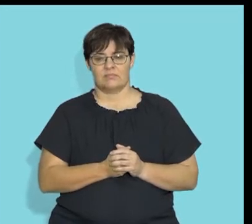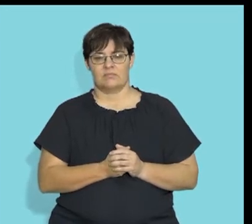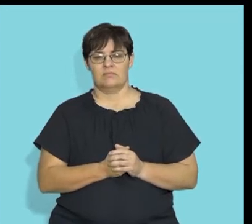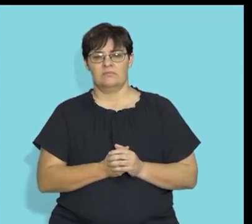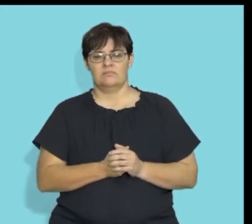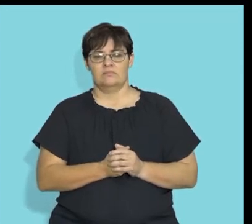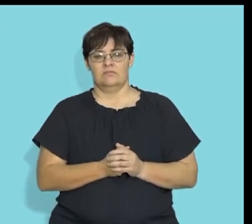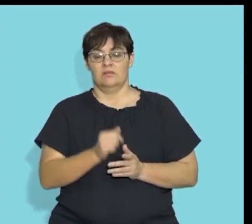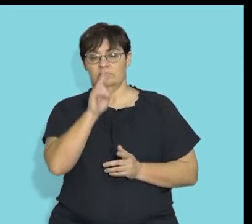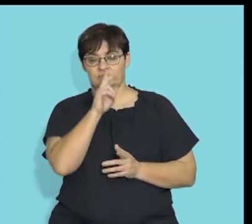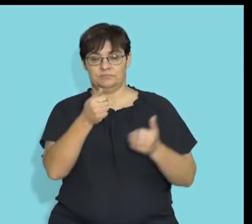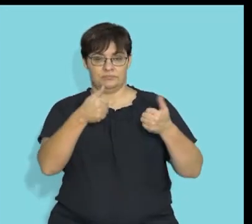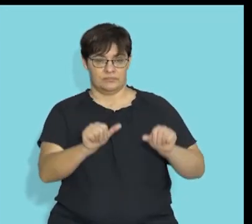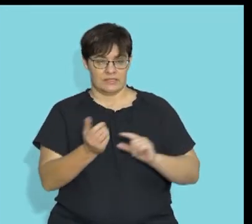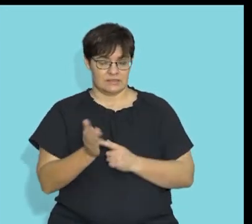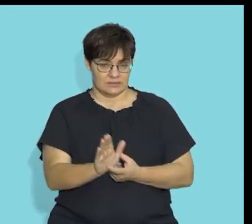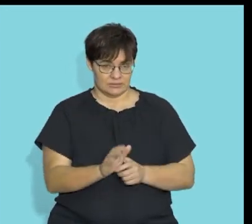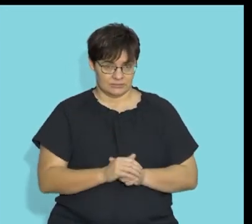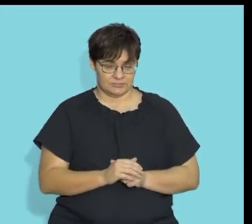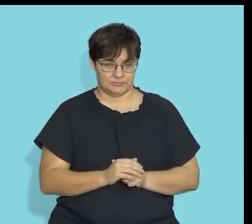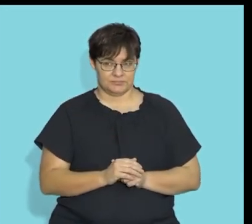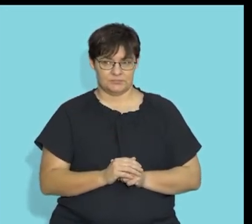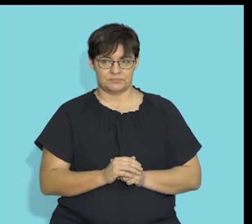negative. Great, let's look at the next slide.